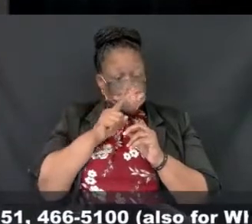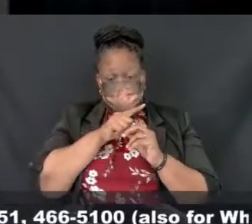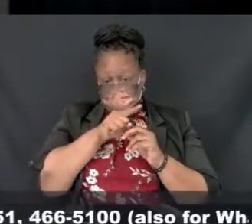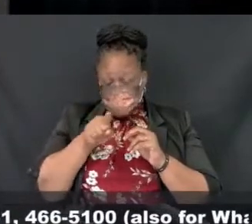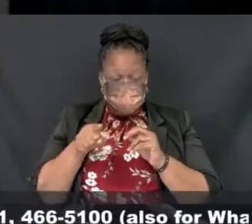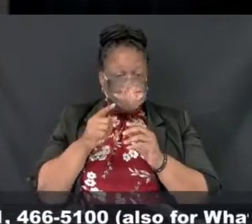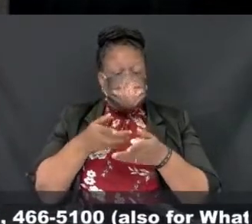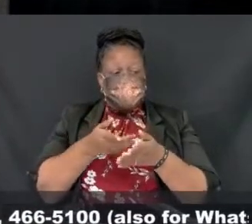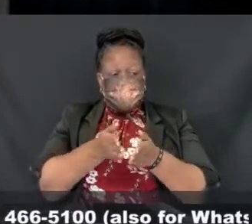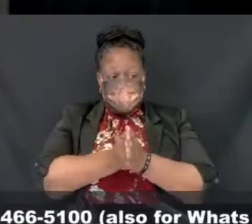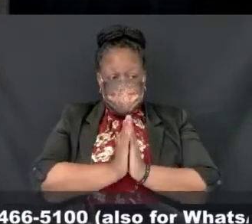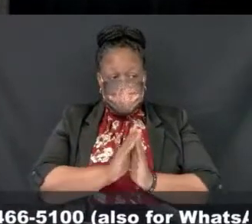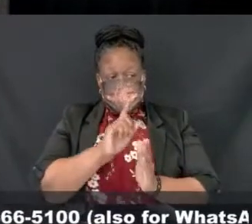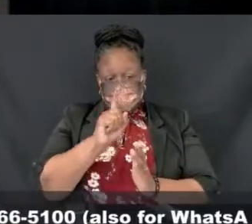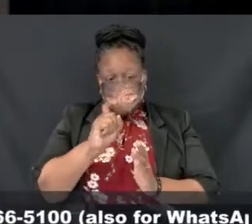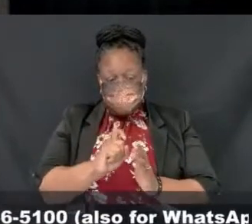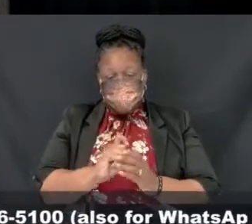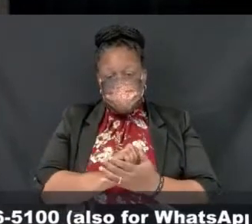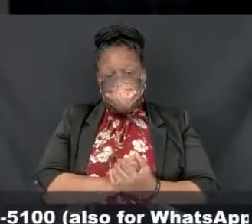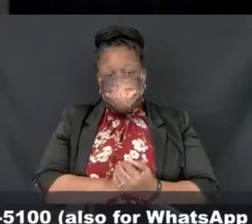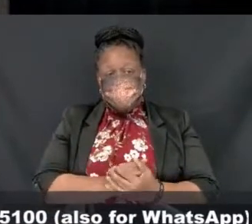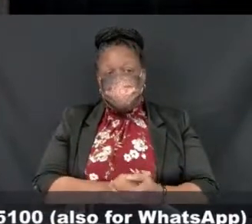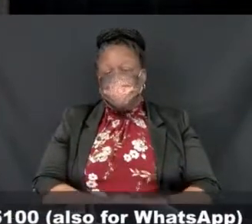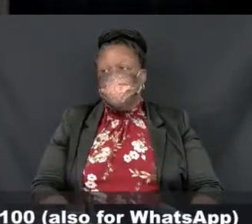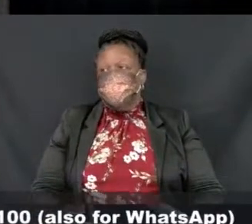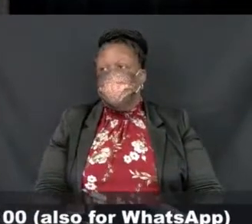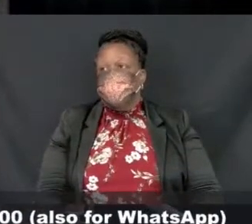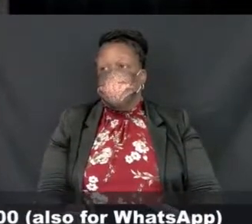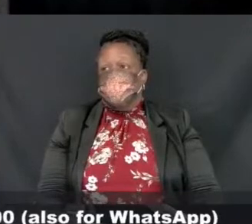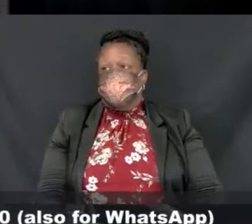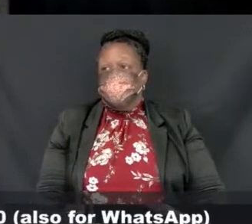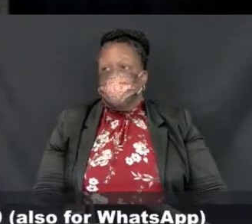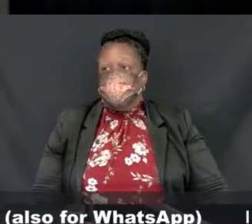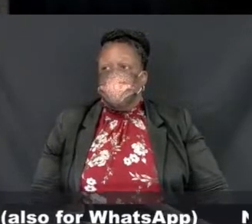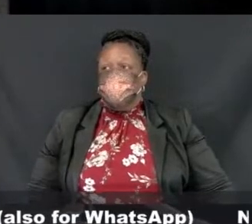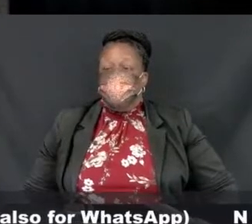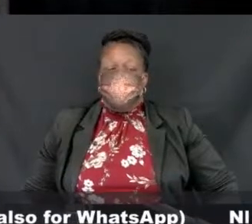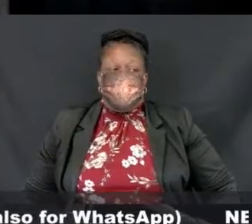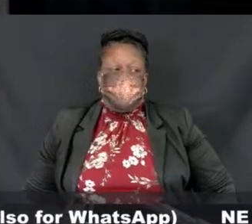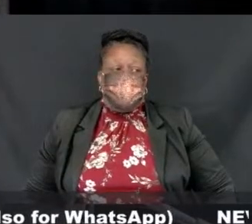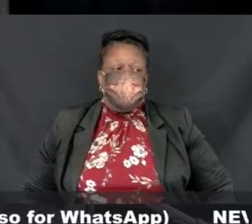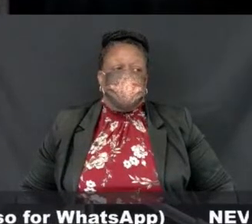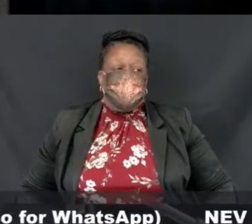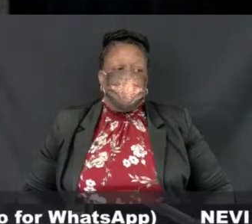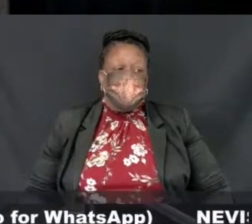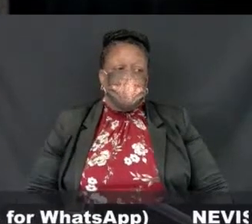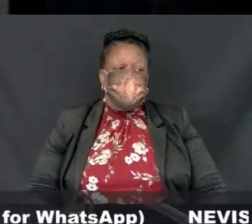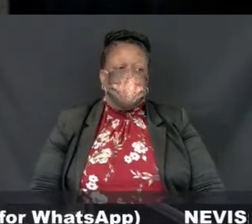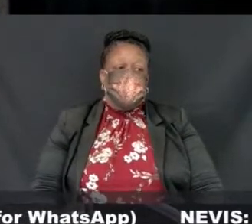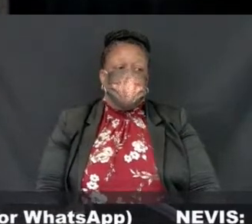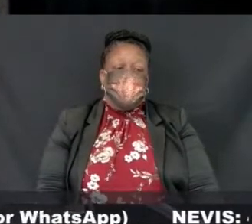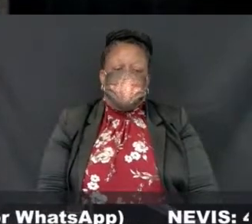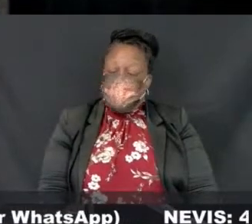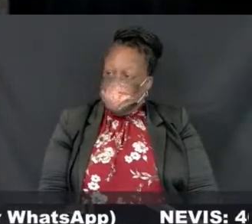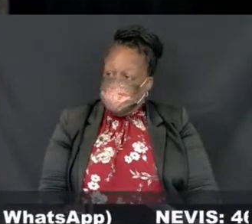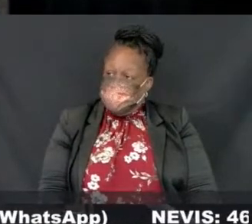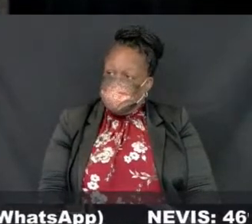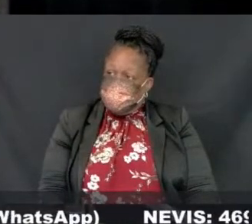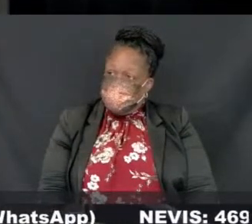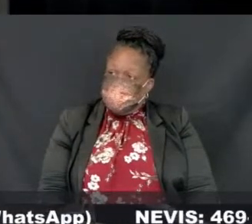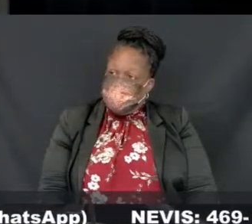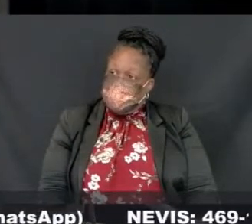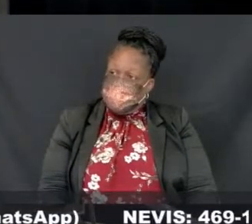can ask your questions and that they can be answered by the relevant authorities, of course, which